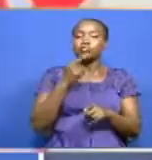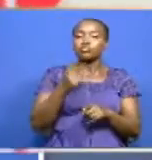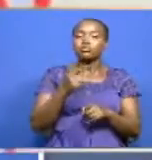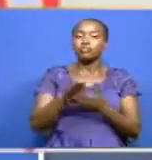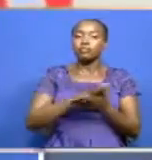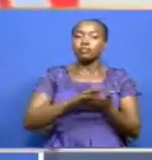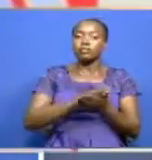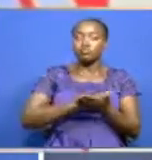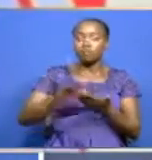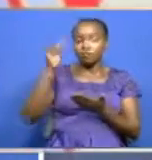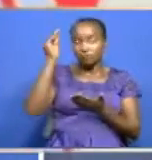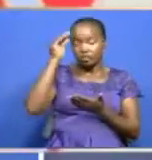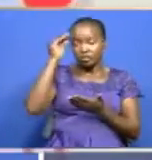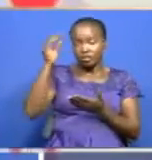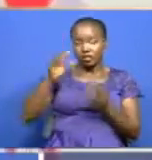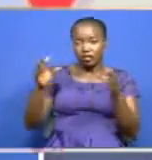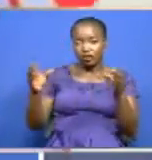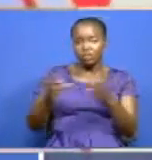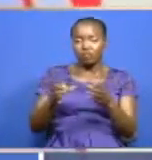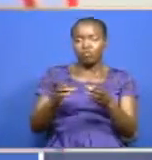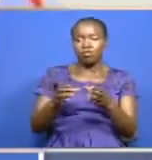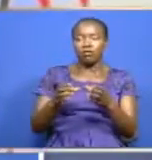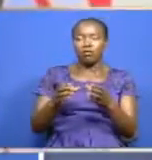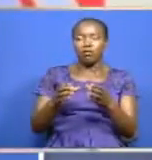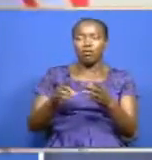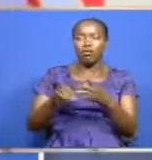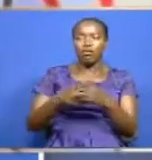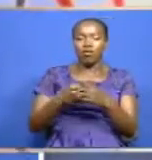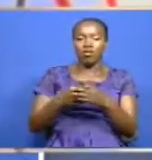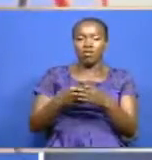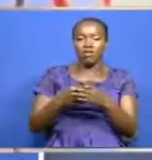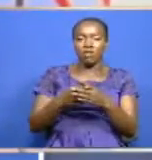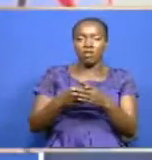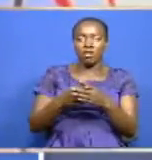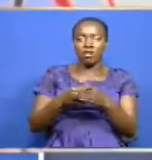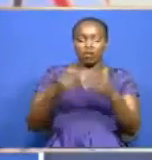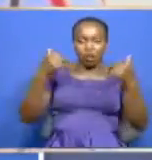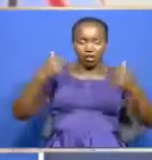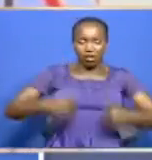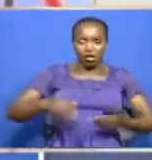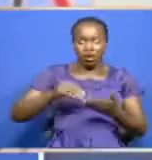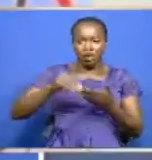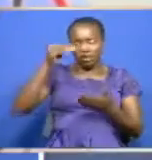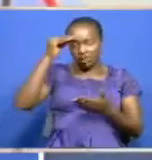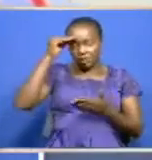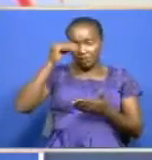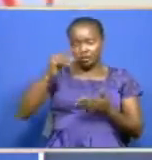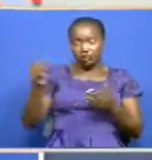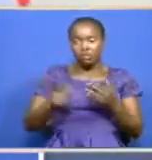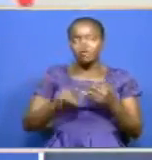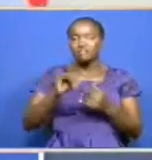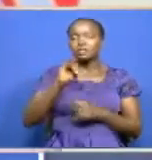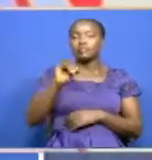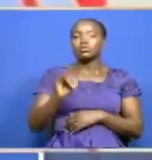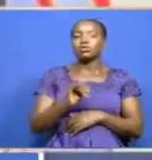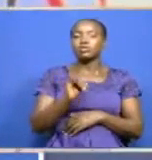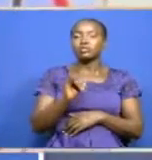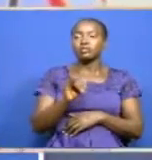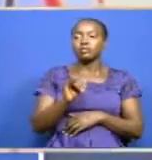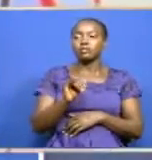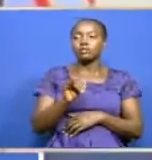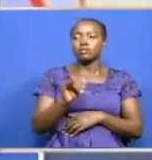basic education classes resuming in-person learning in January